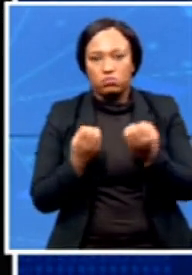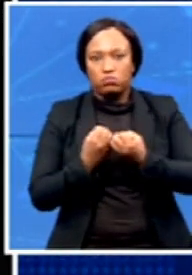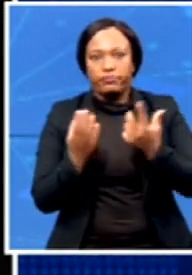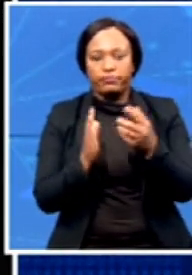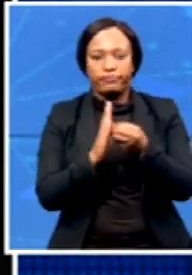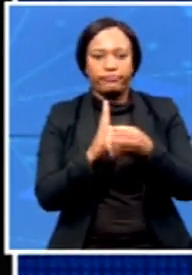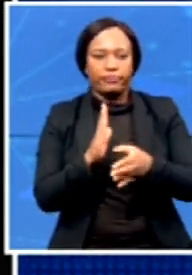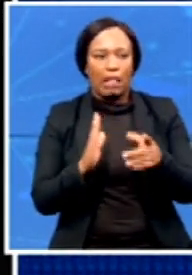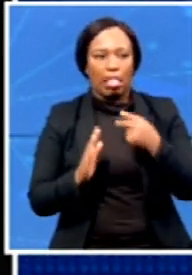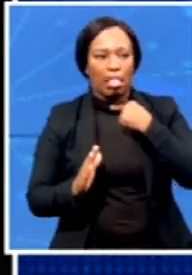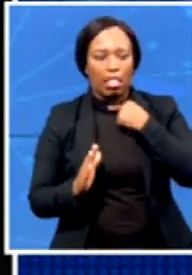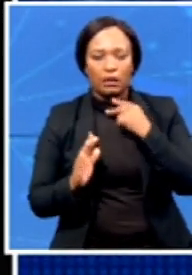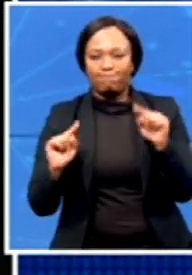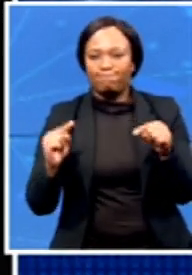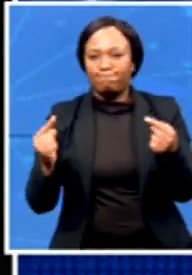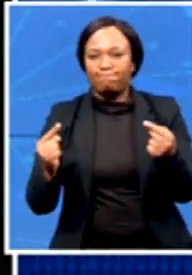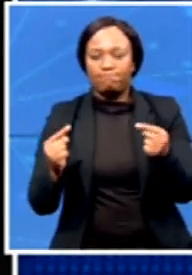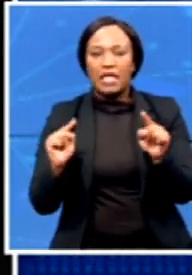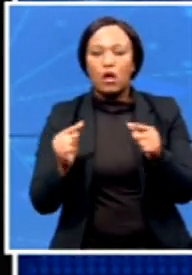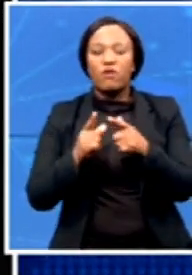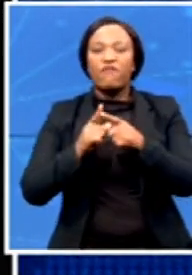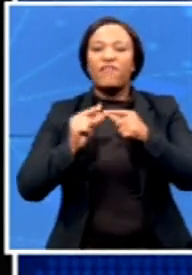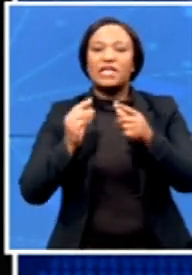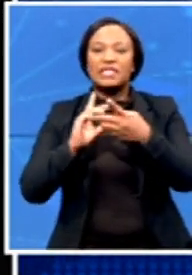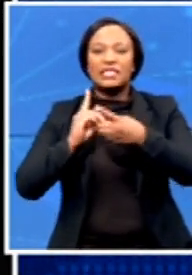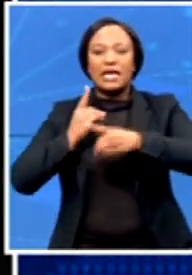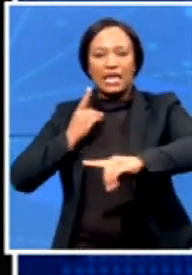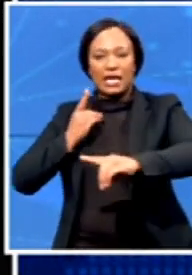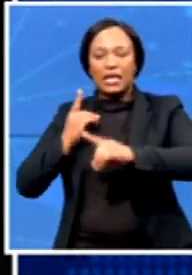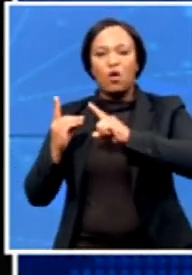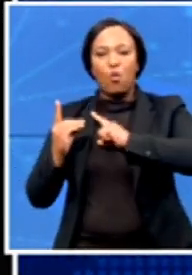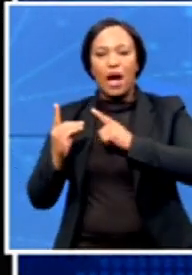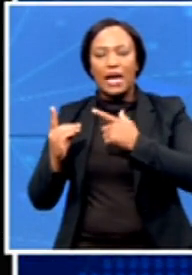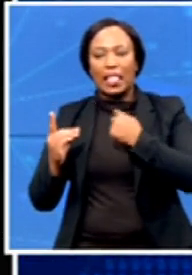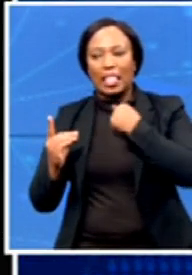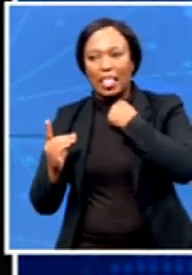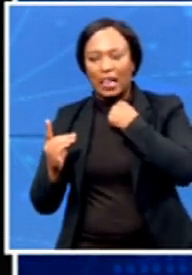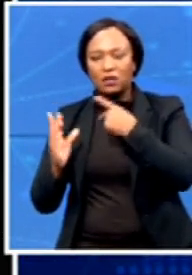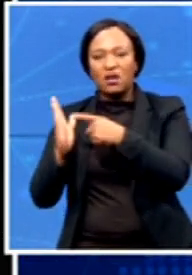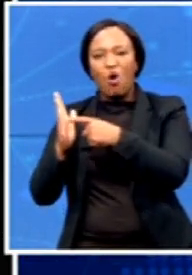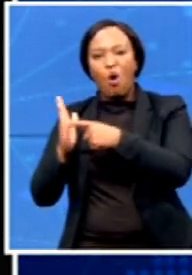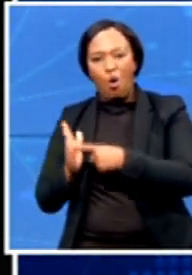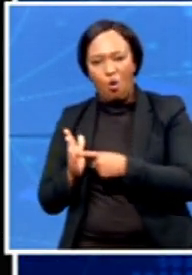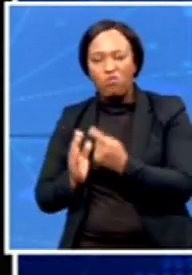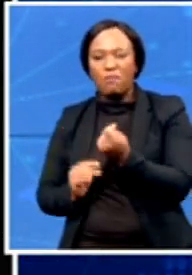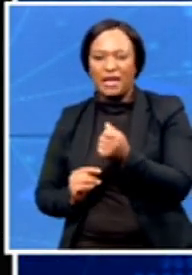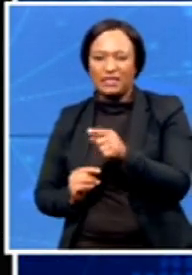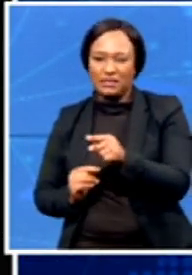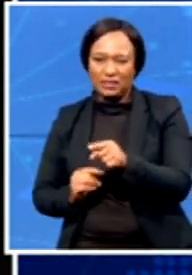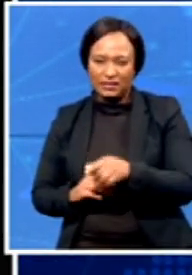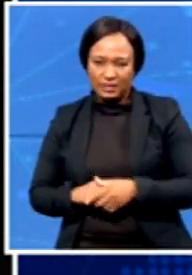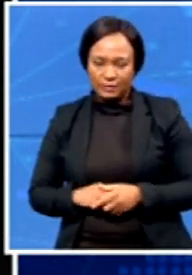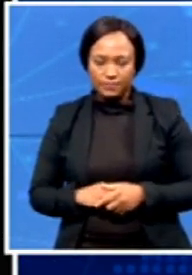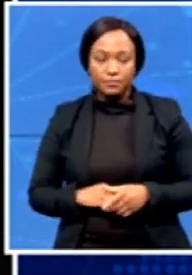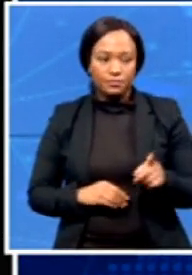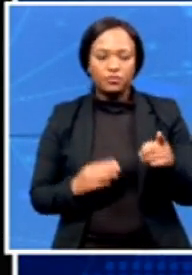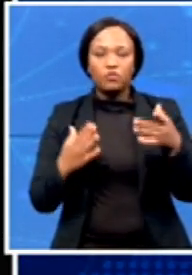complete their degrees because of student debt. And then, of course, you mentioned an important issue. As we end the